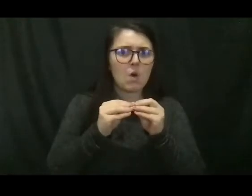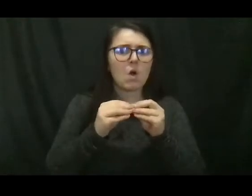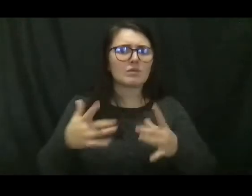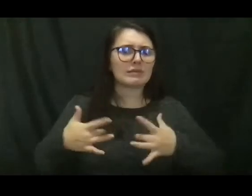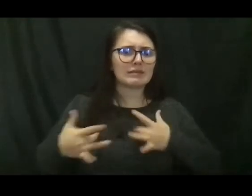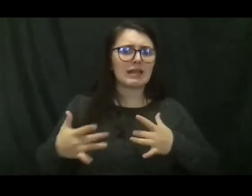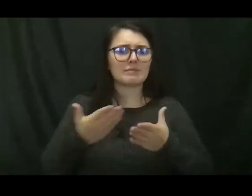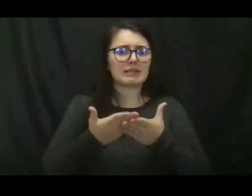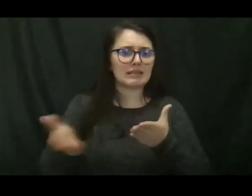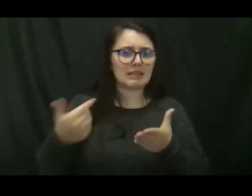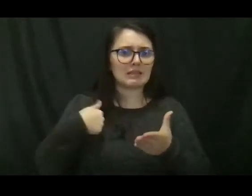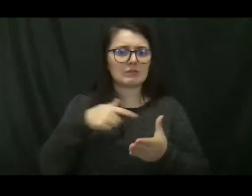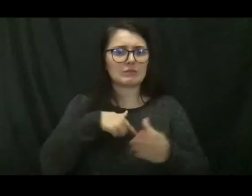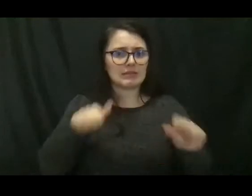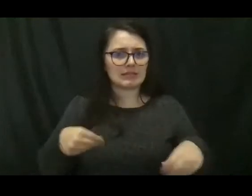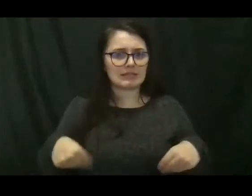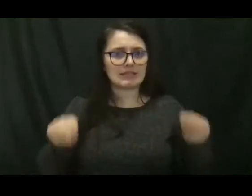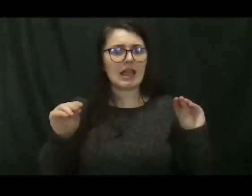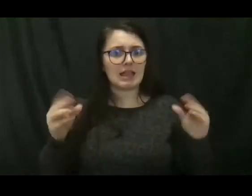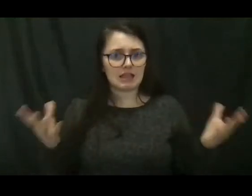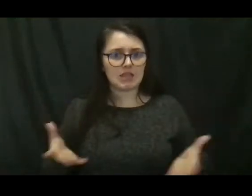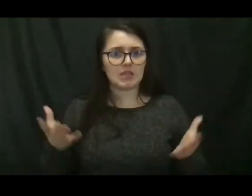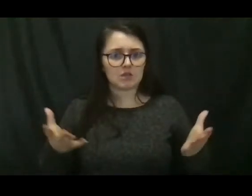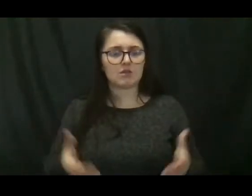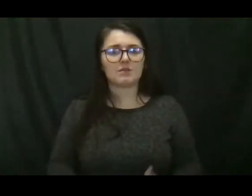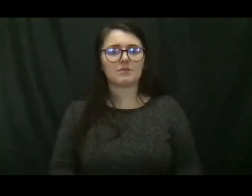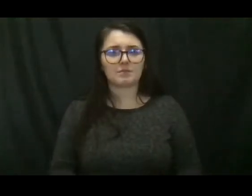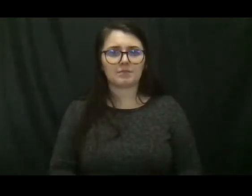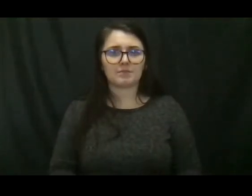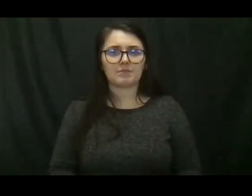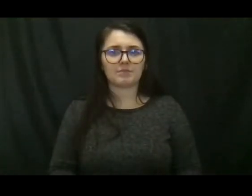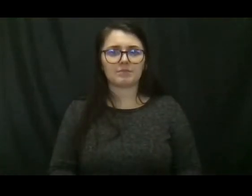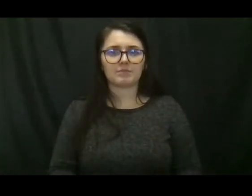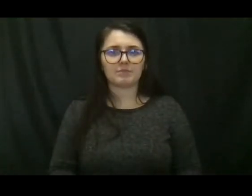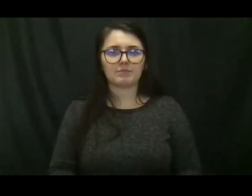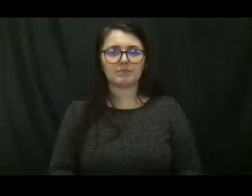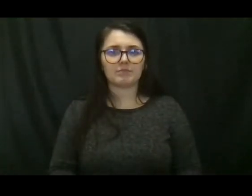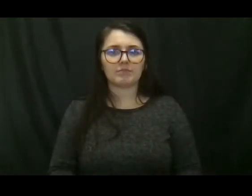sell here. This goes way beyond that as well.